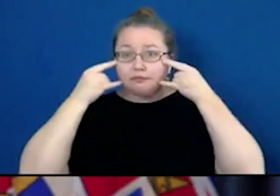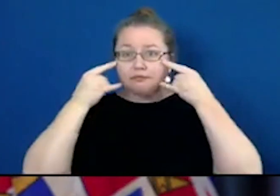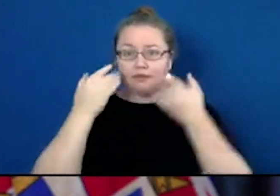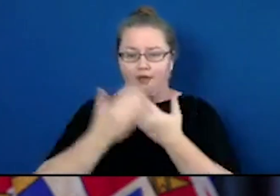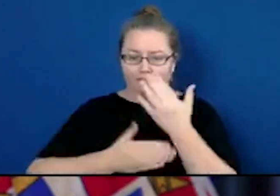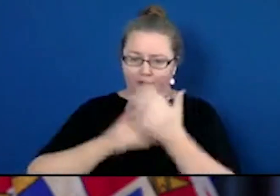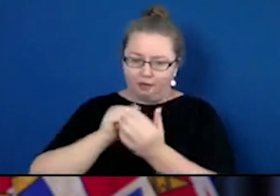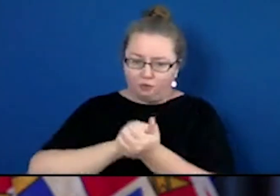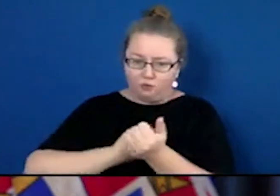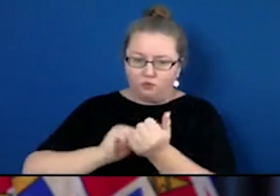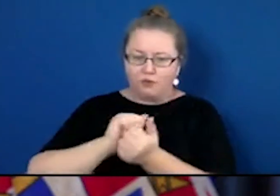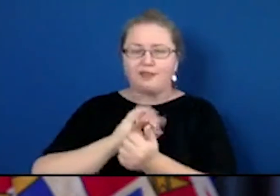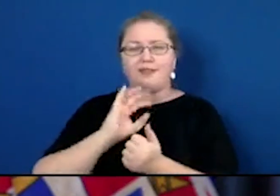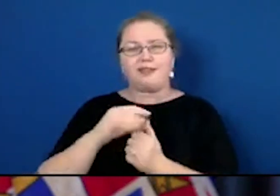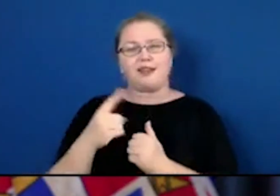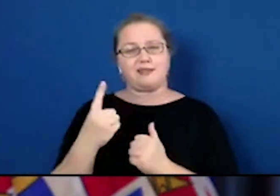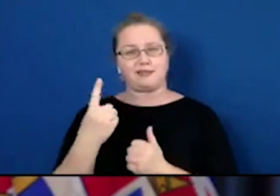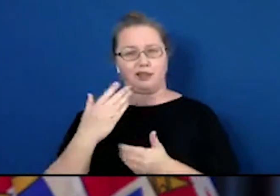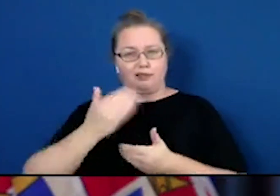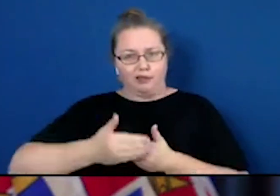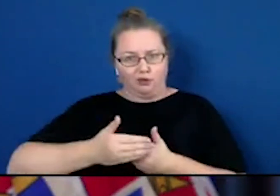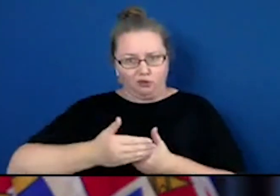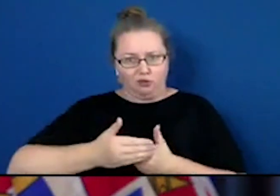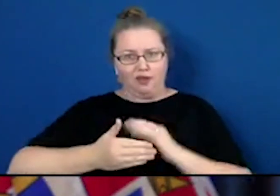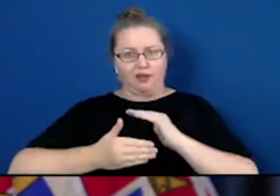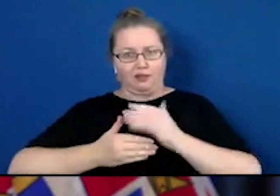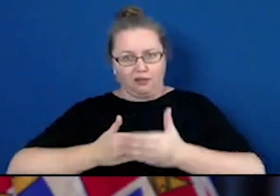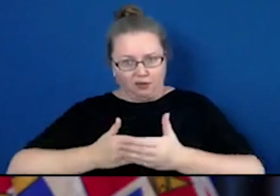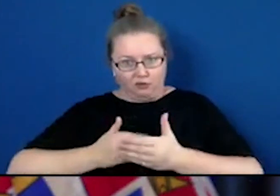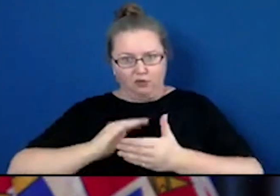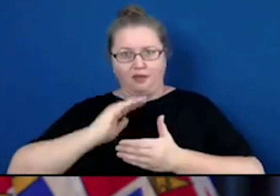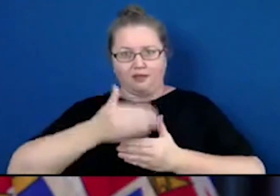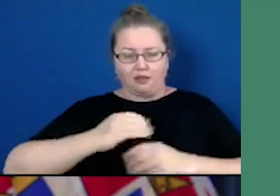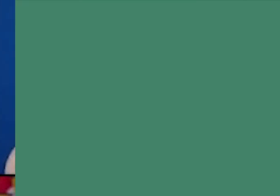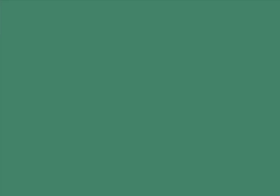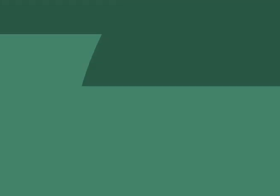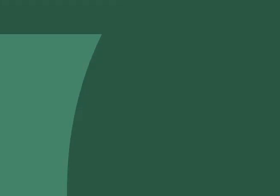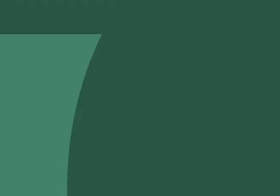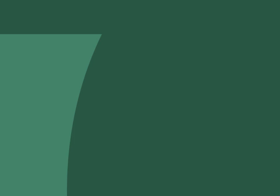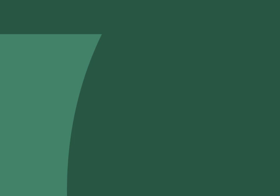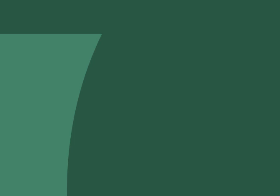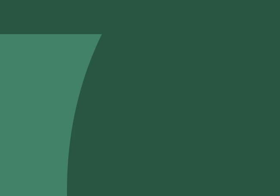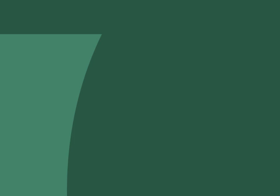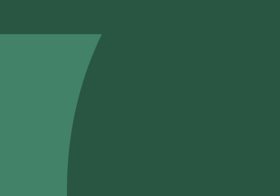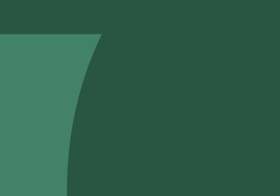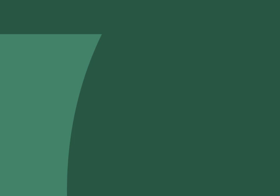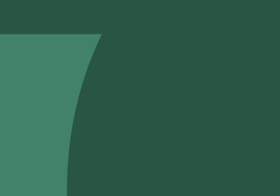mask is a really important layer that adds an additional layer of protection.